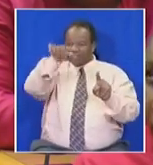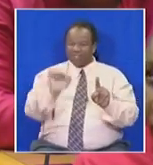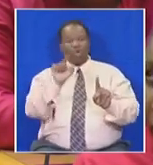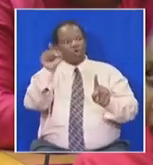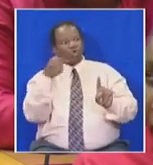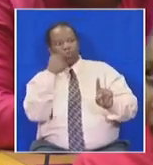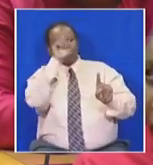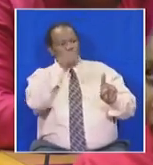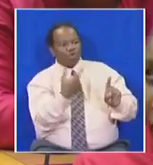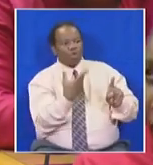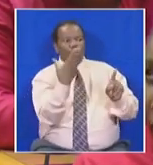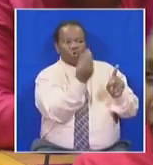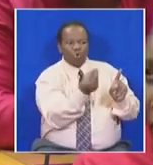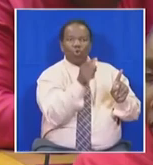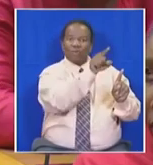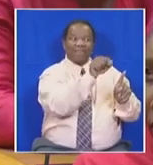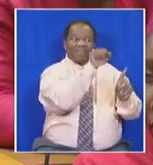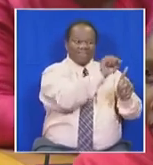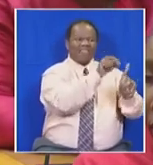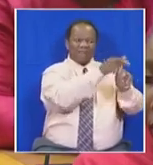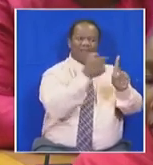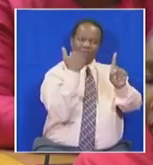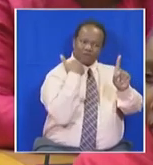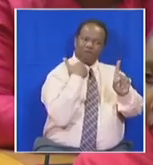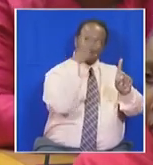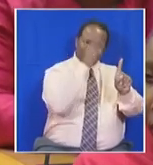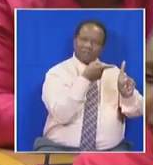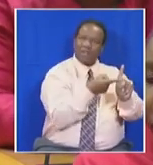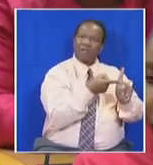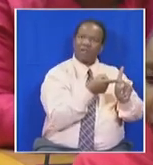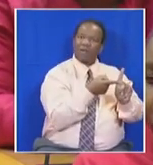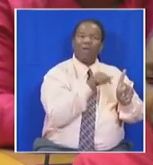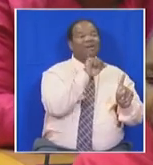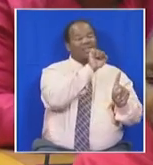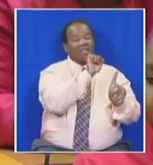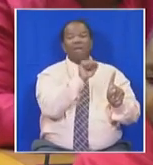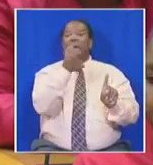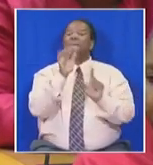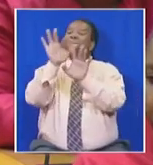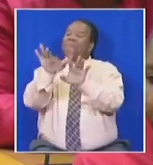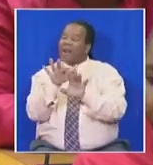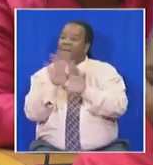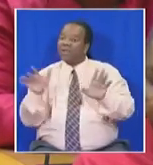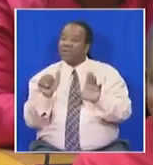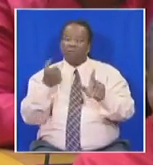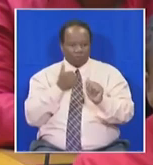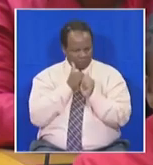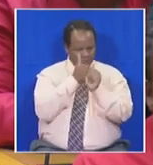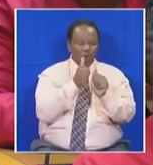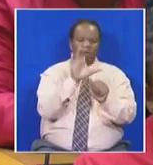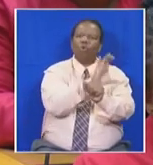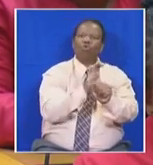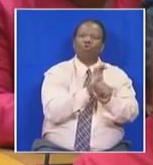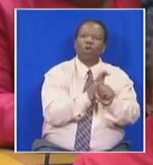President accountable. Honorable Accordingly, Gardee. the Parliament is in contempt of the Constitutional Court, just as Honorable Gardee,